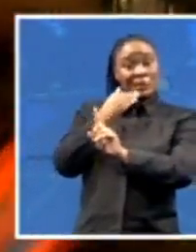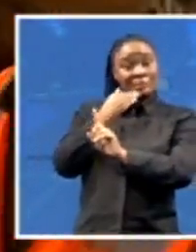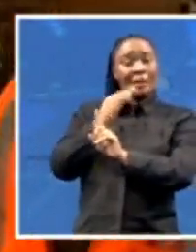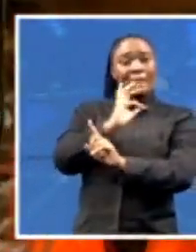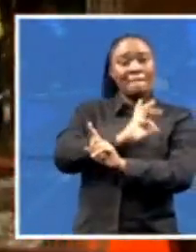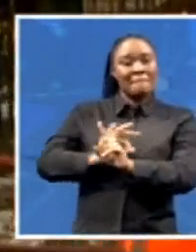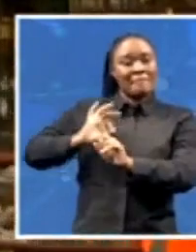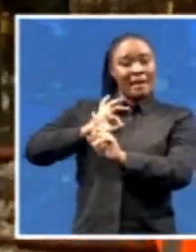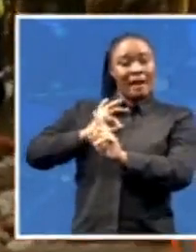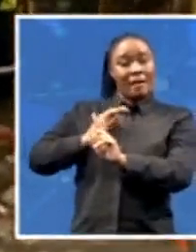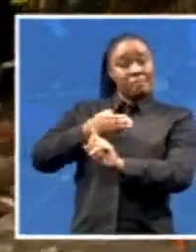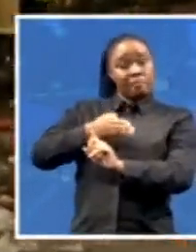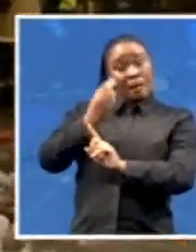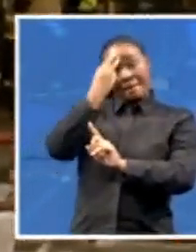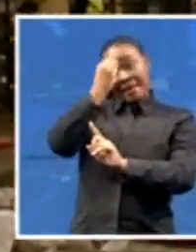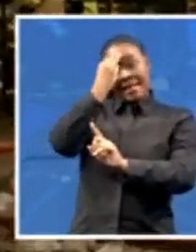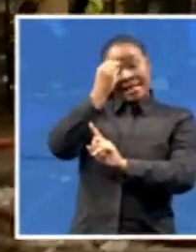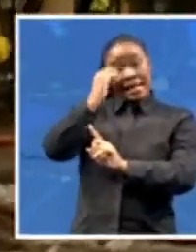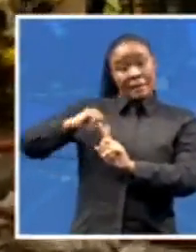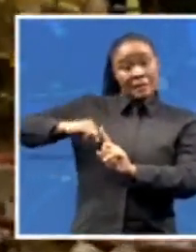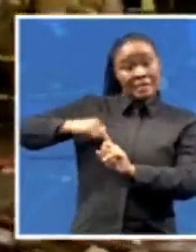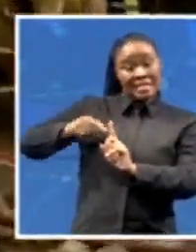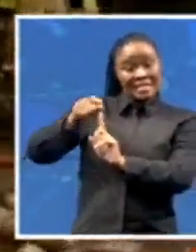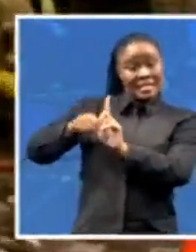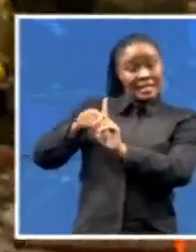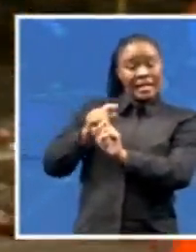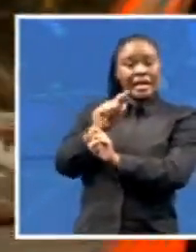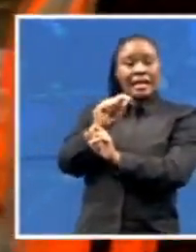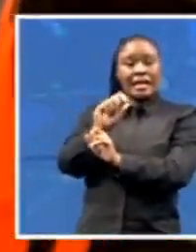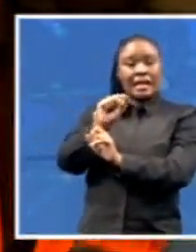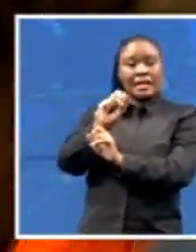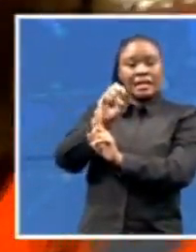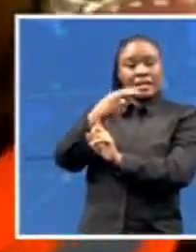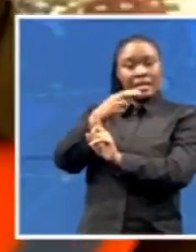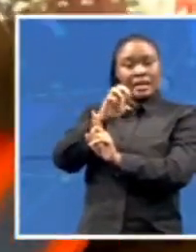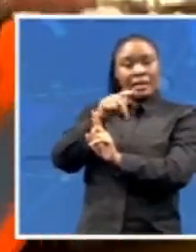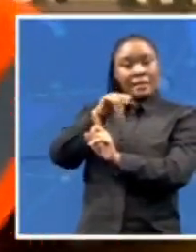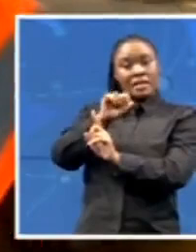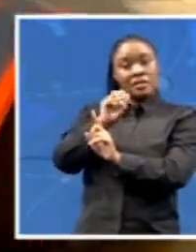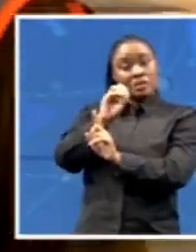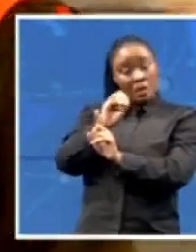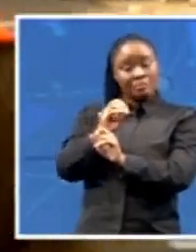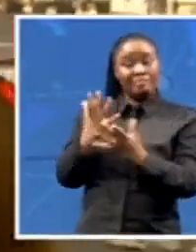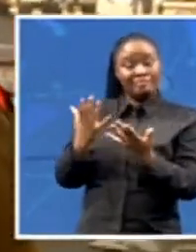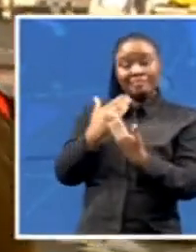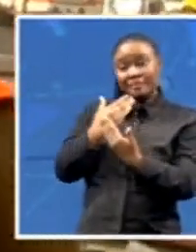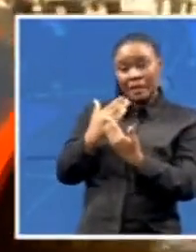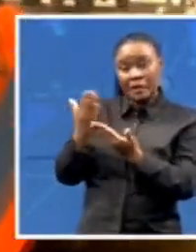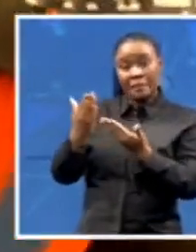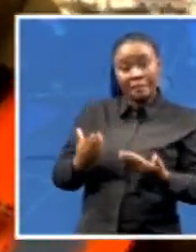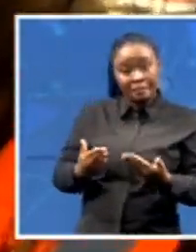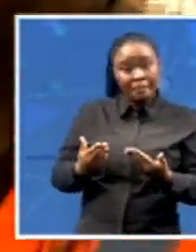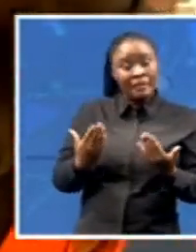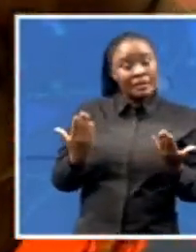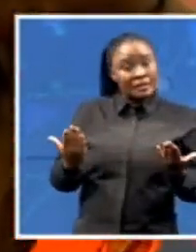local municipality, Tshepiso Mphehlo. Dr. Mphehlo, thank you very much for joining us. Firstly, let's start with this issue